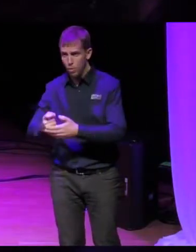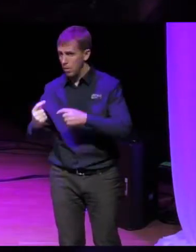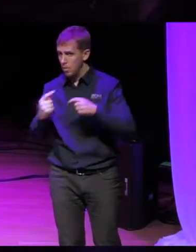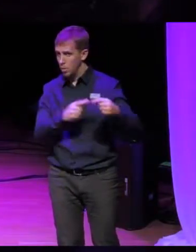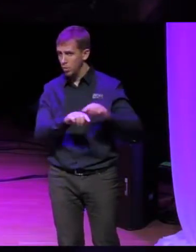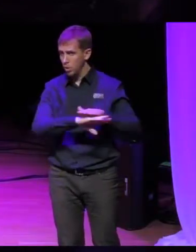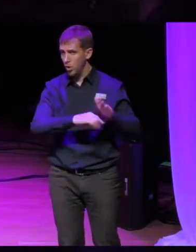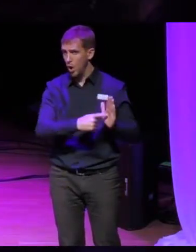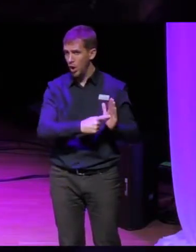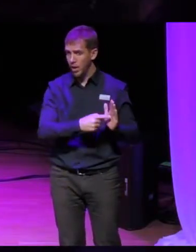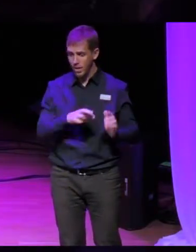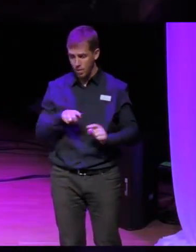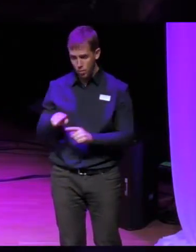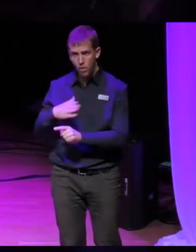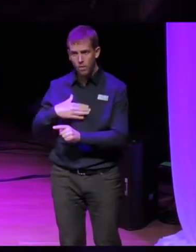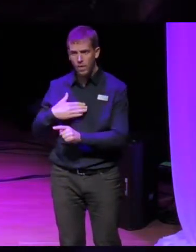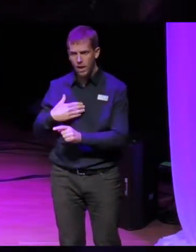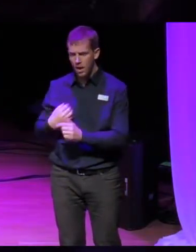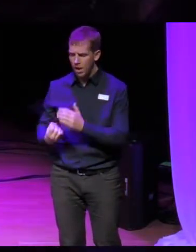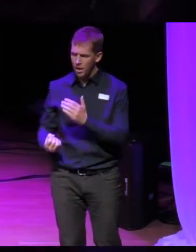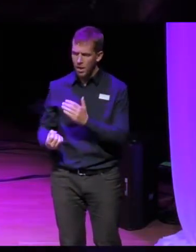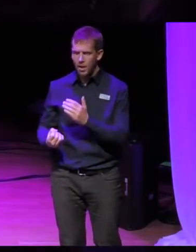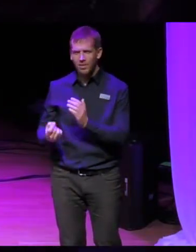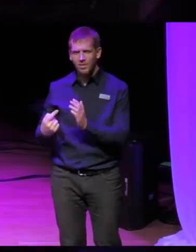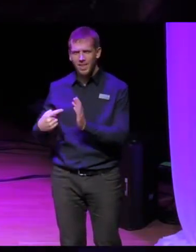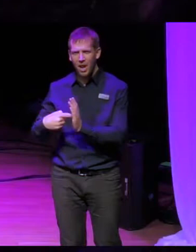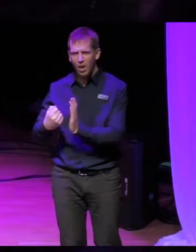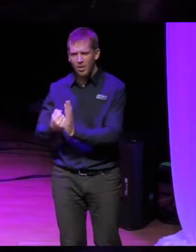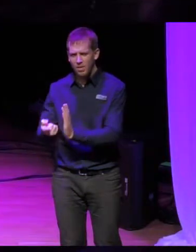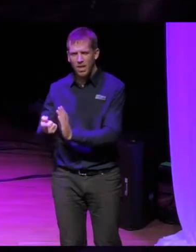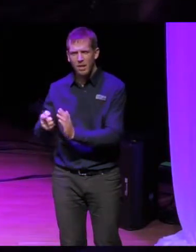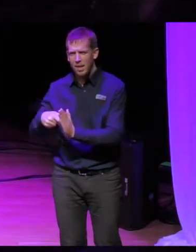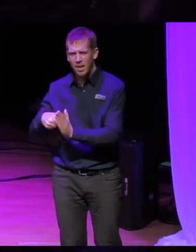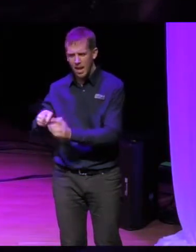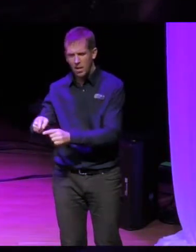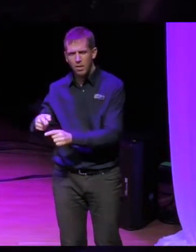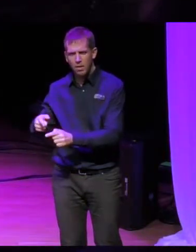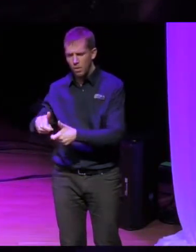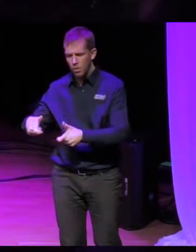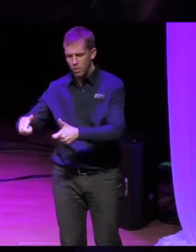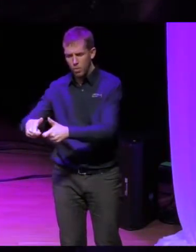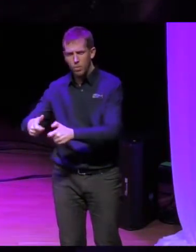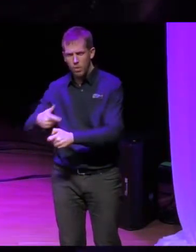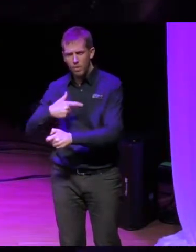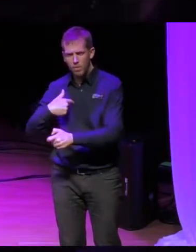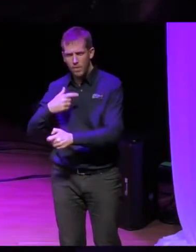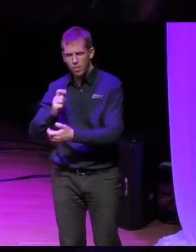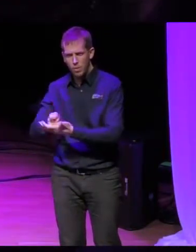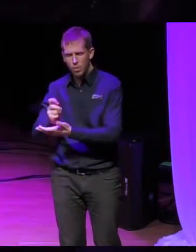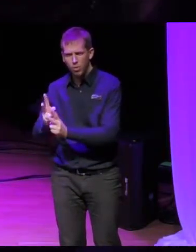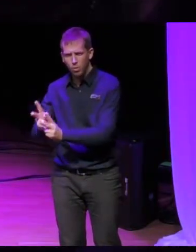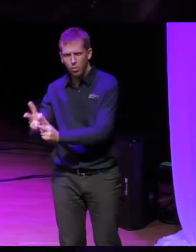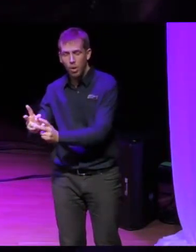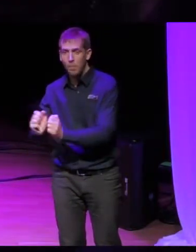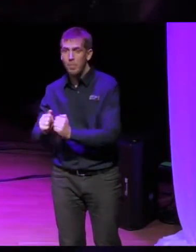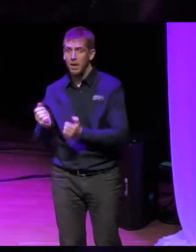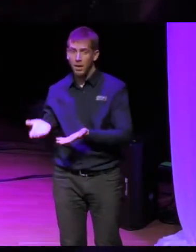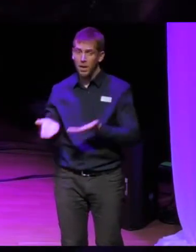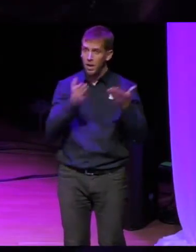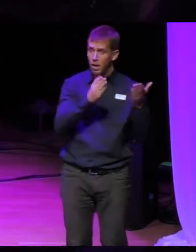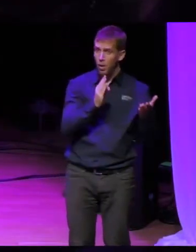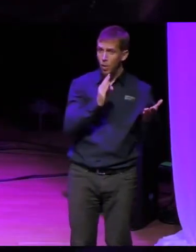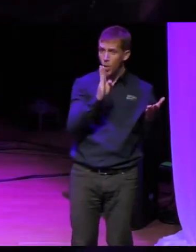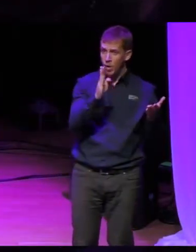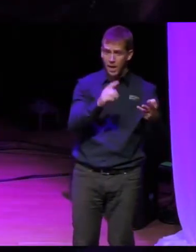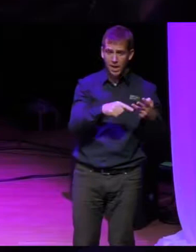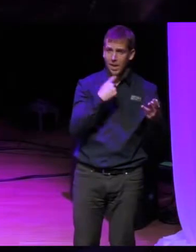we want this policy in effect anyway, and so we decide that it doesn't violate the First Amendment. Once the judicial branch